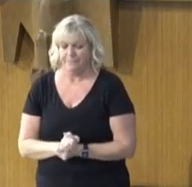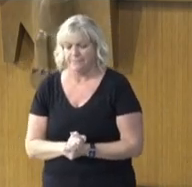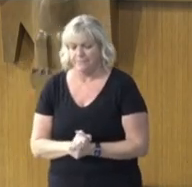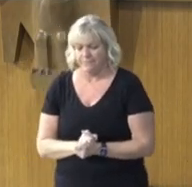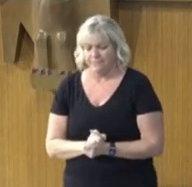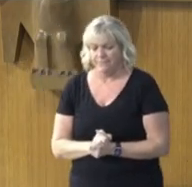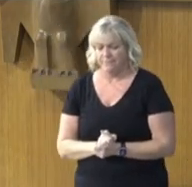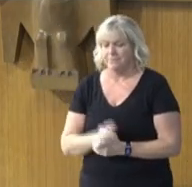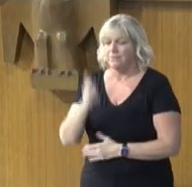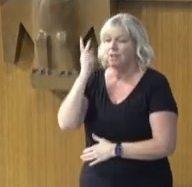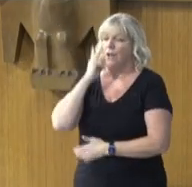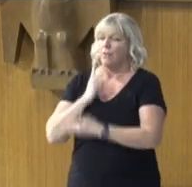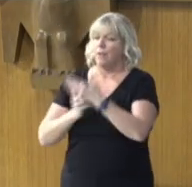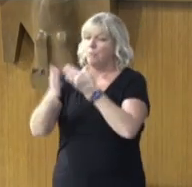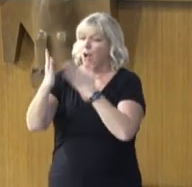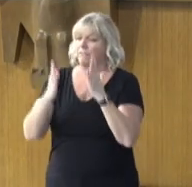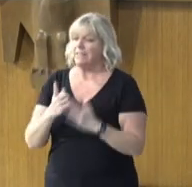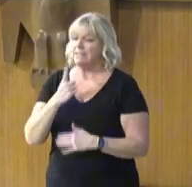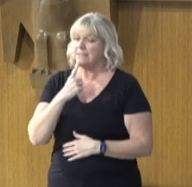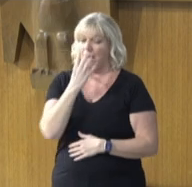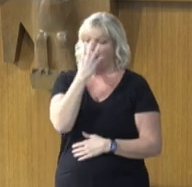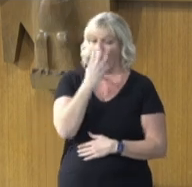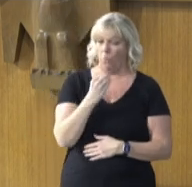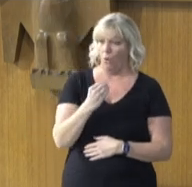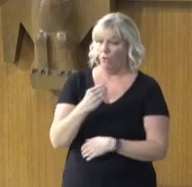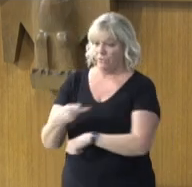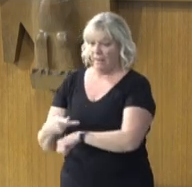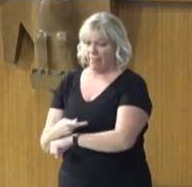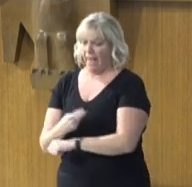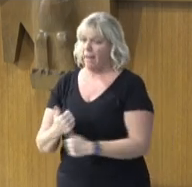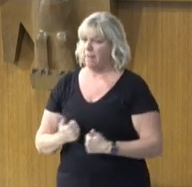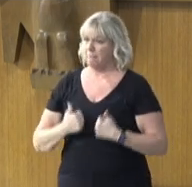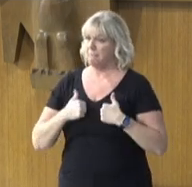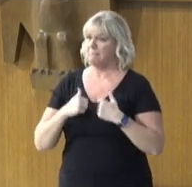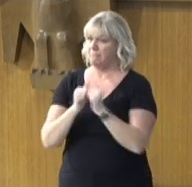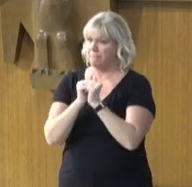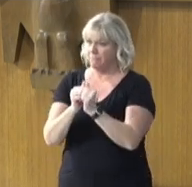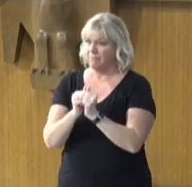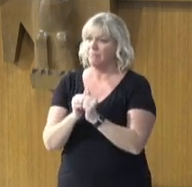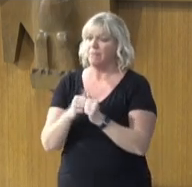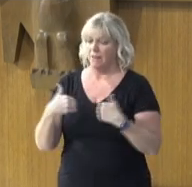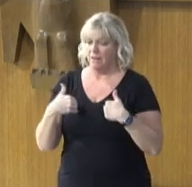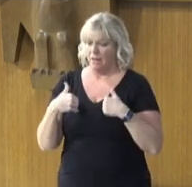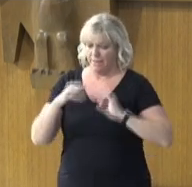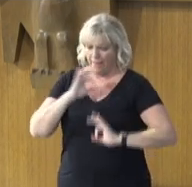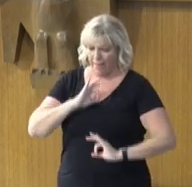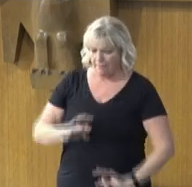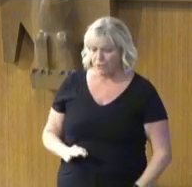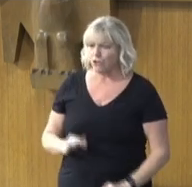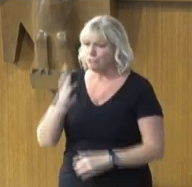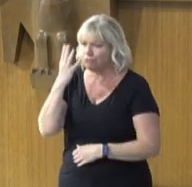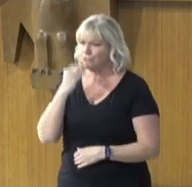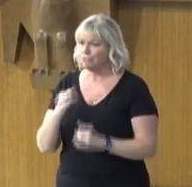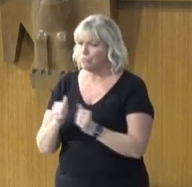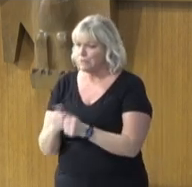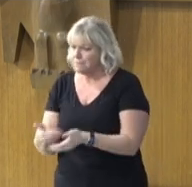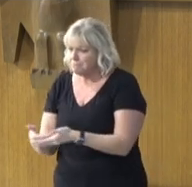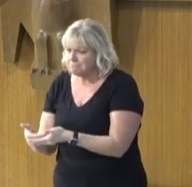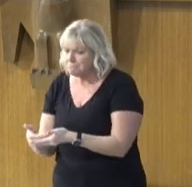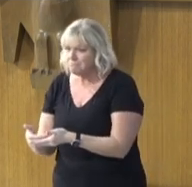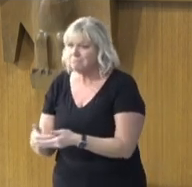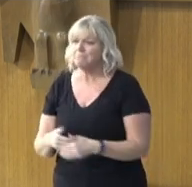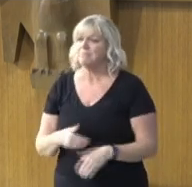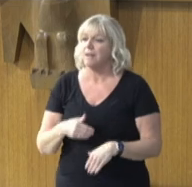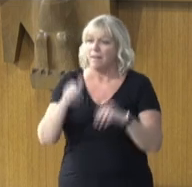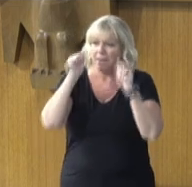The prophet said, The wolf shall live with the lamb, the leopard shall lie down with the kid, the calf and the lion